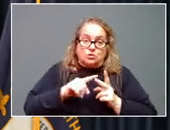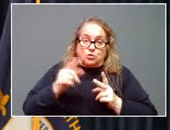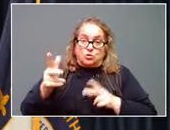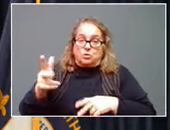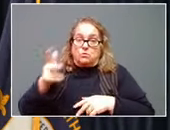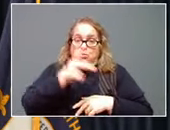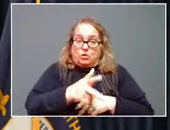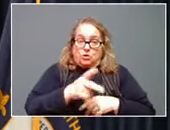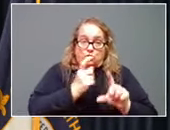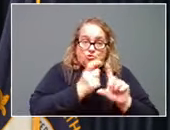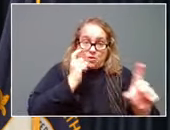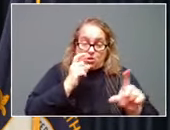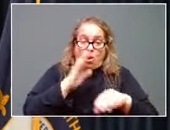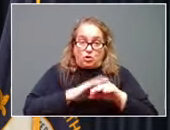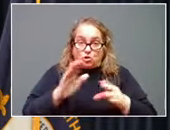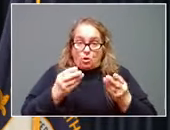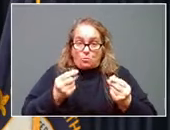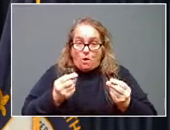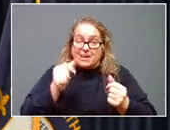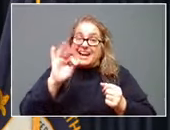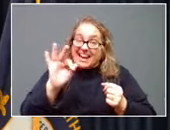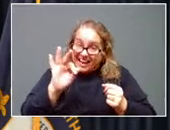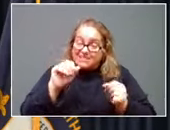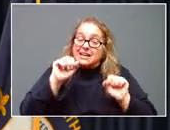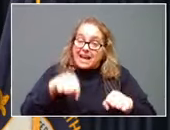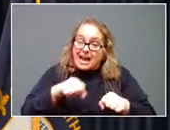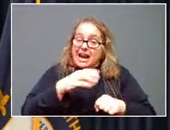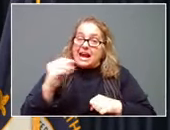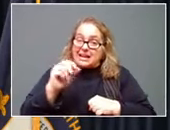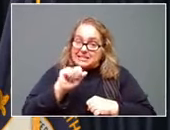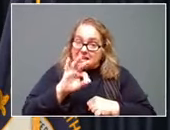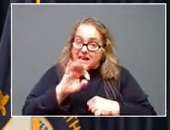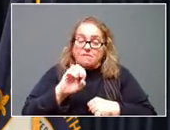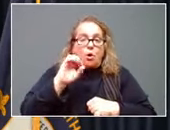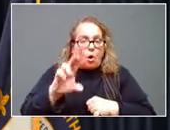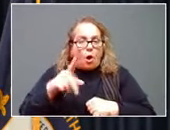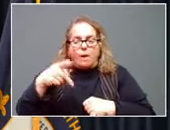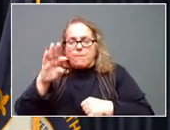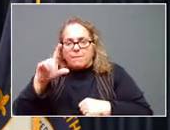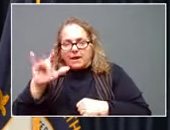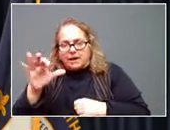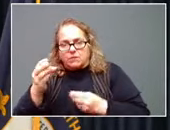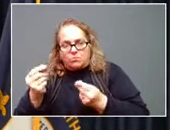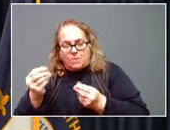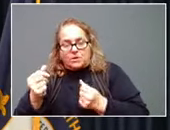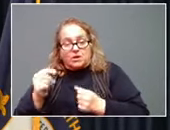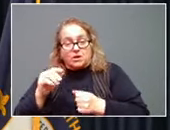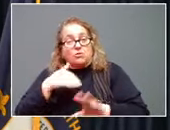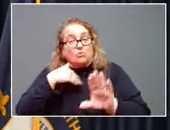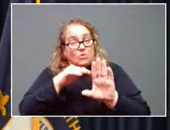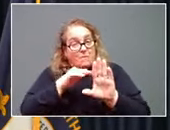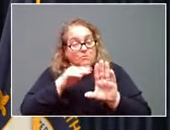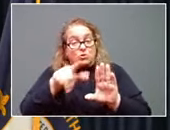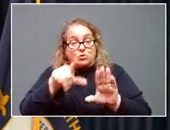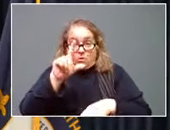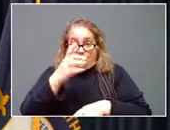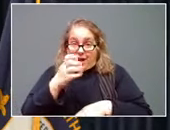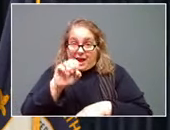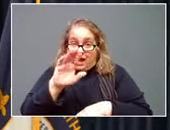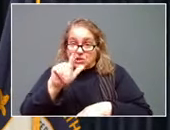if available and safe, or on public property. As a reminder, to be eligible, families must first register with